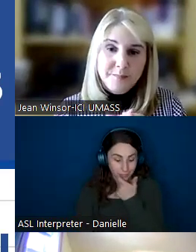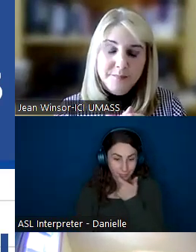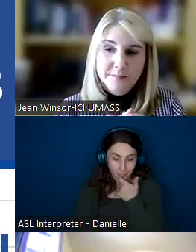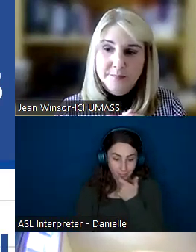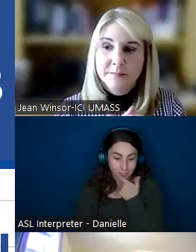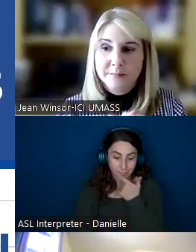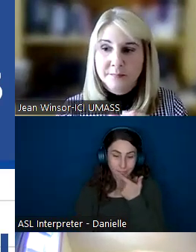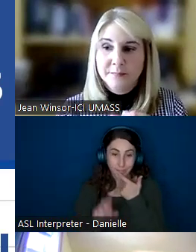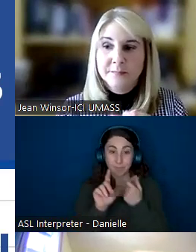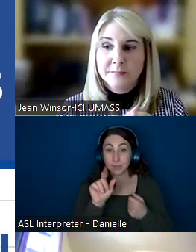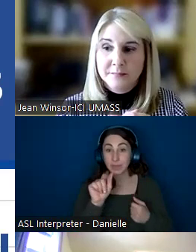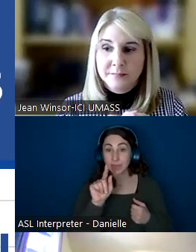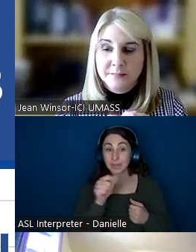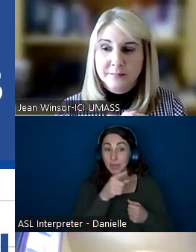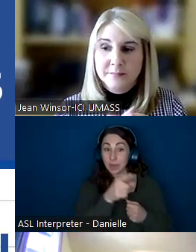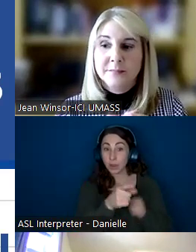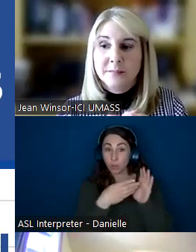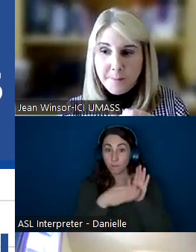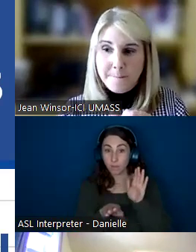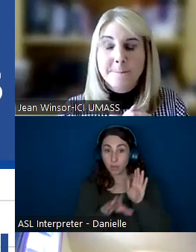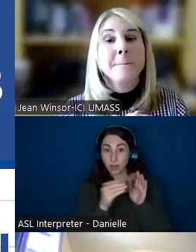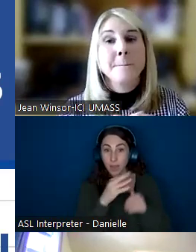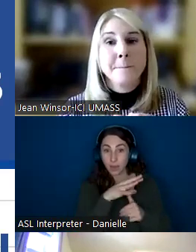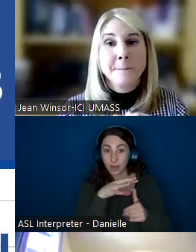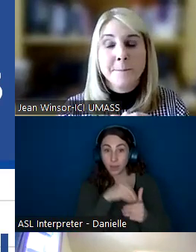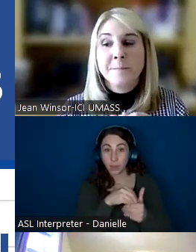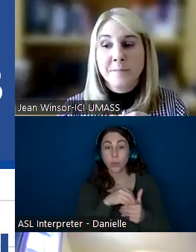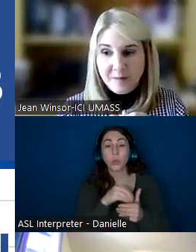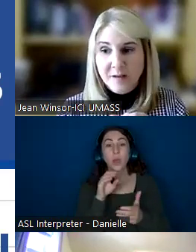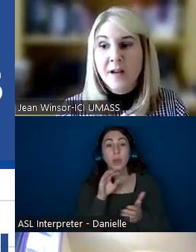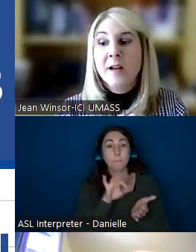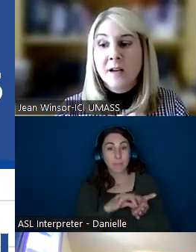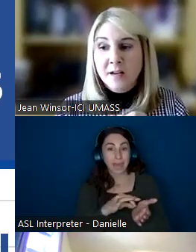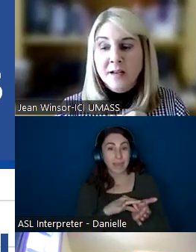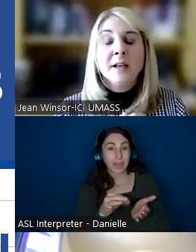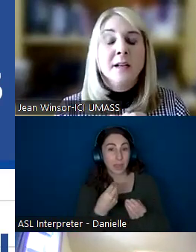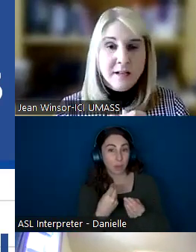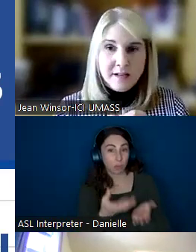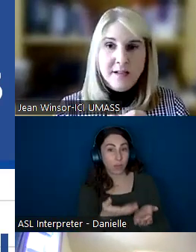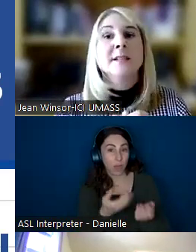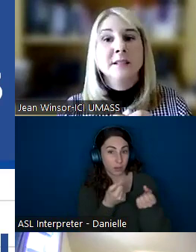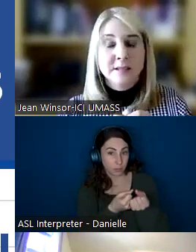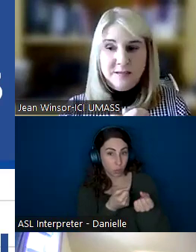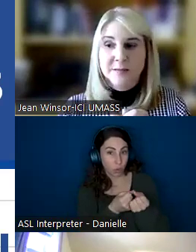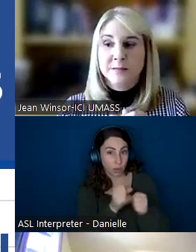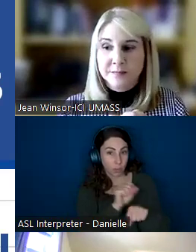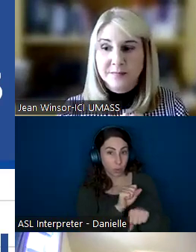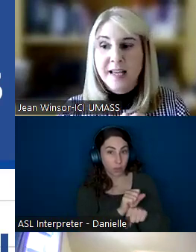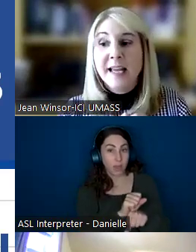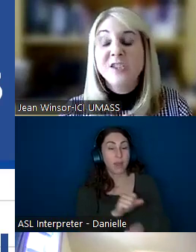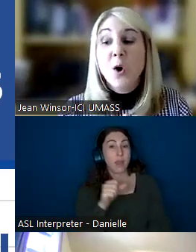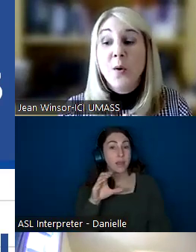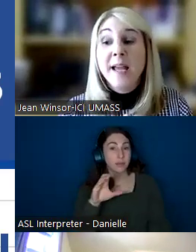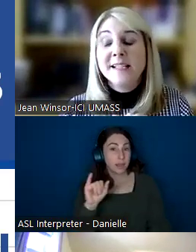Does this data reflect and include Medicaid provided supported employment in CIE?